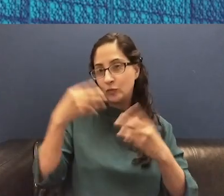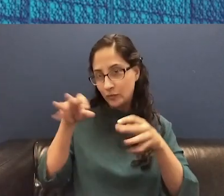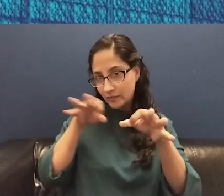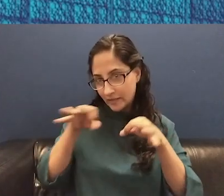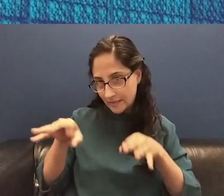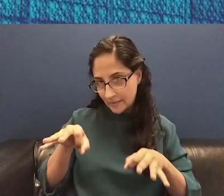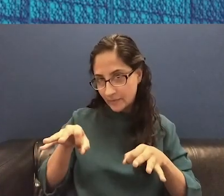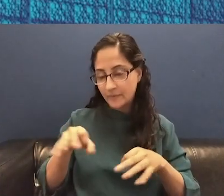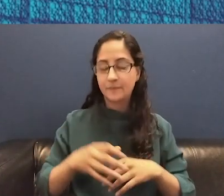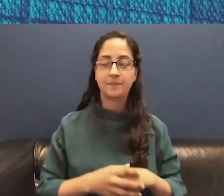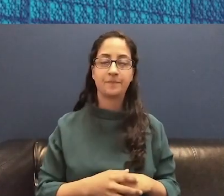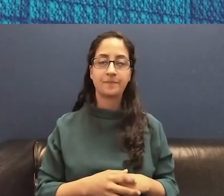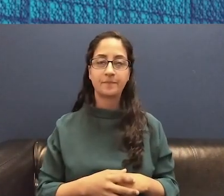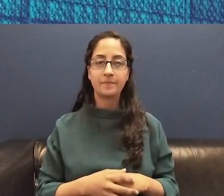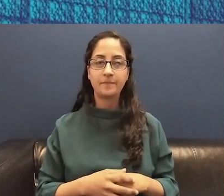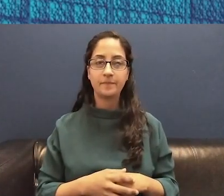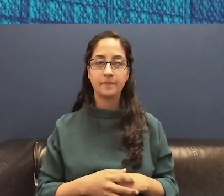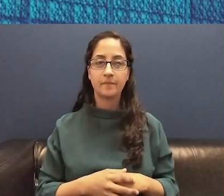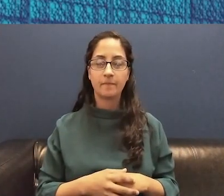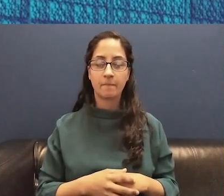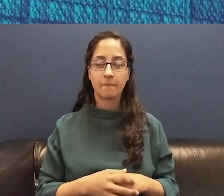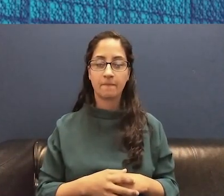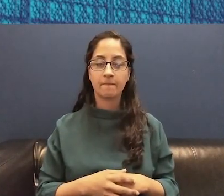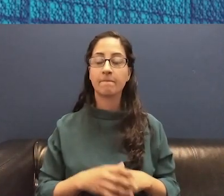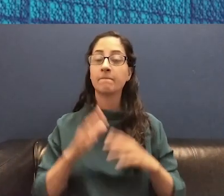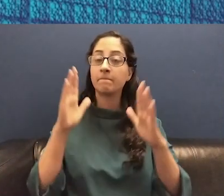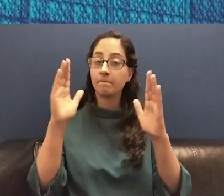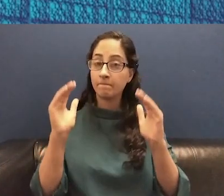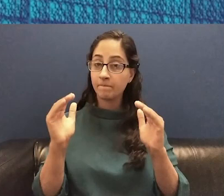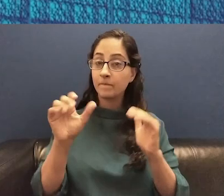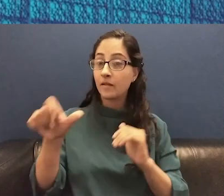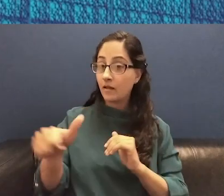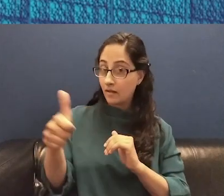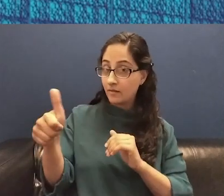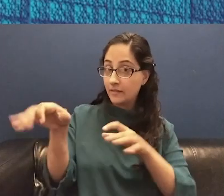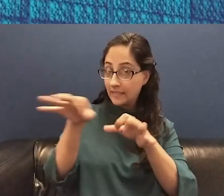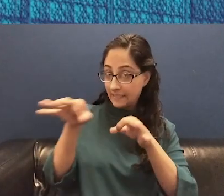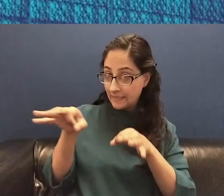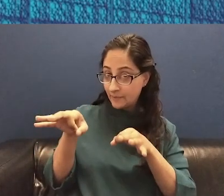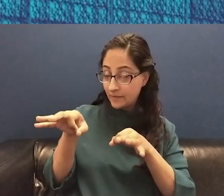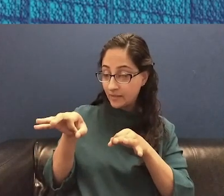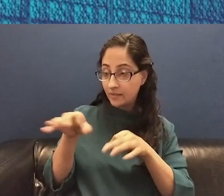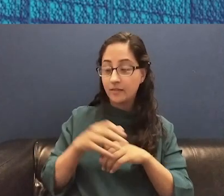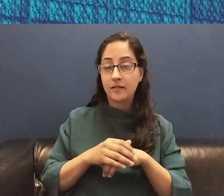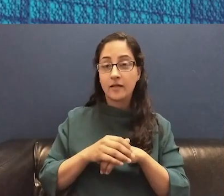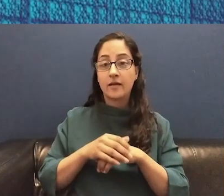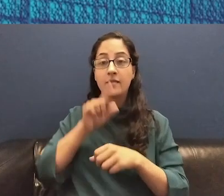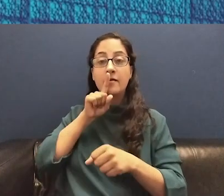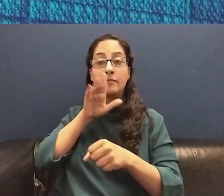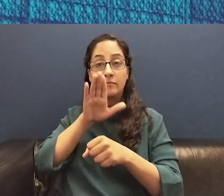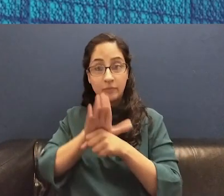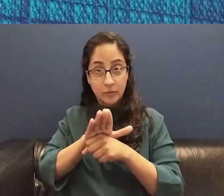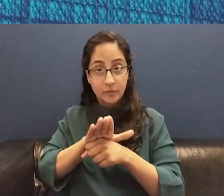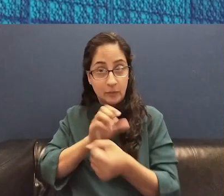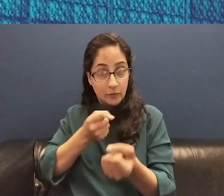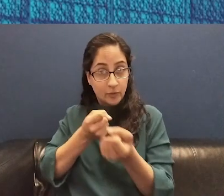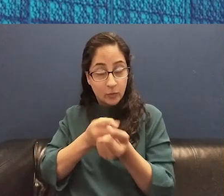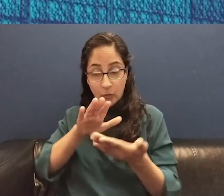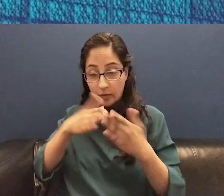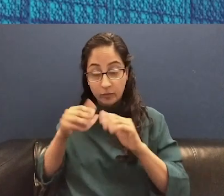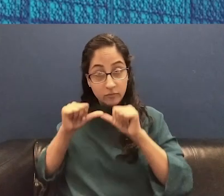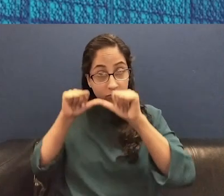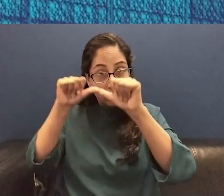the people we're seeking to serve. I think the second thing we've heard is this commitment to a long-term relationship with the